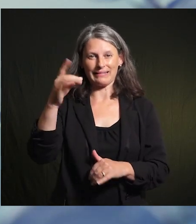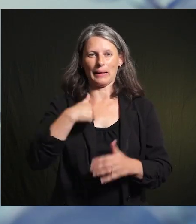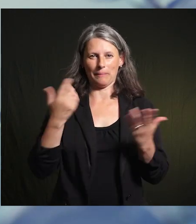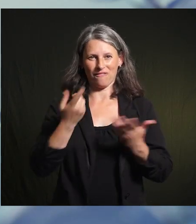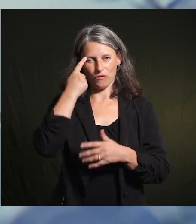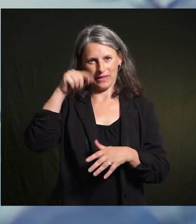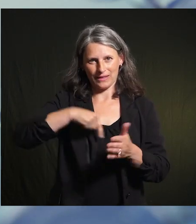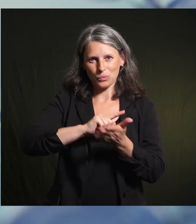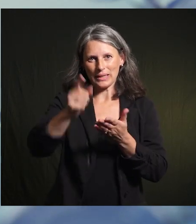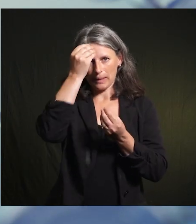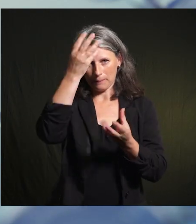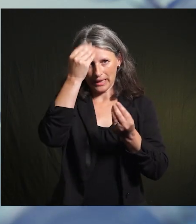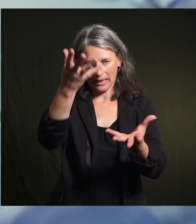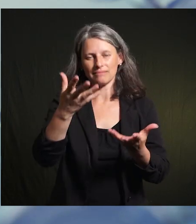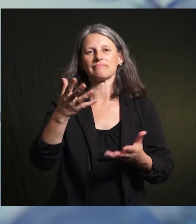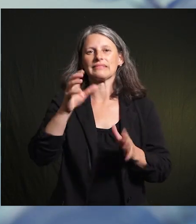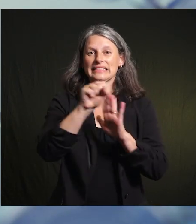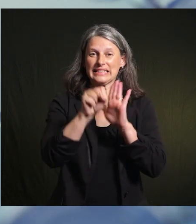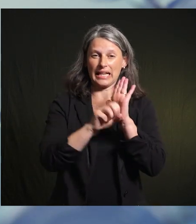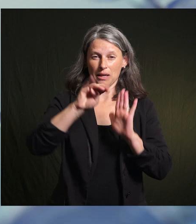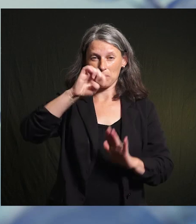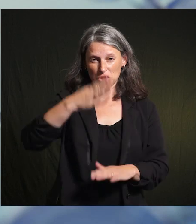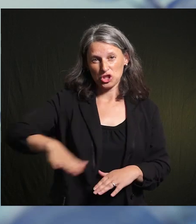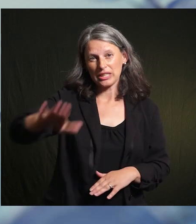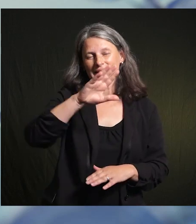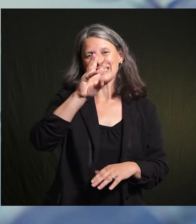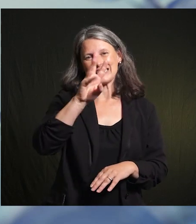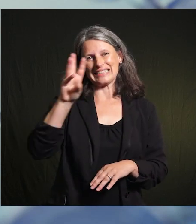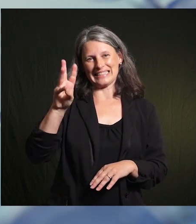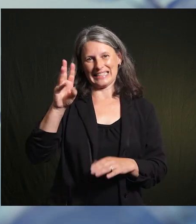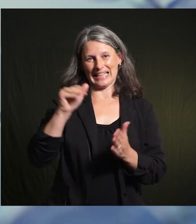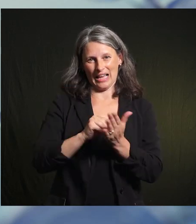update. Across the state of Michigan, it's reported there are